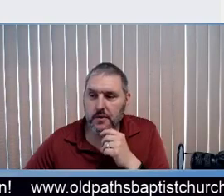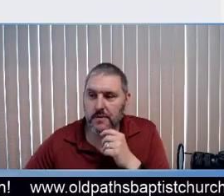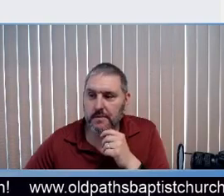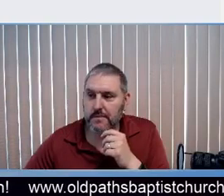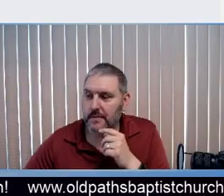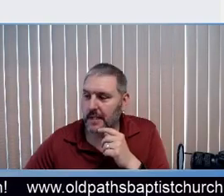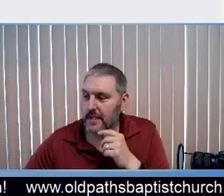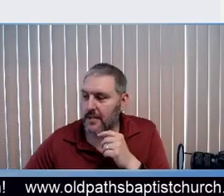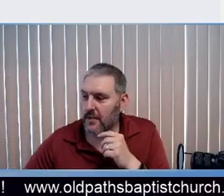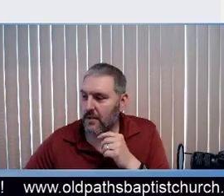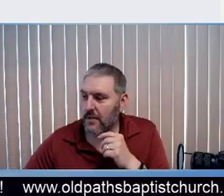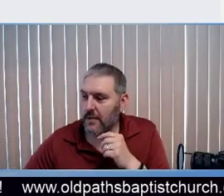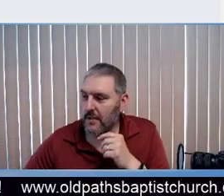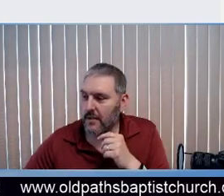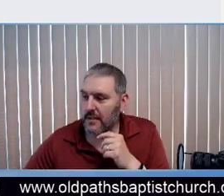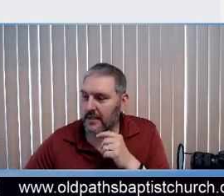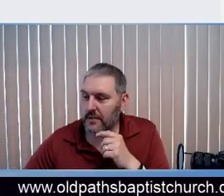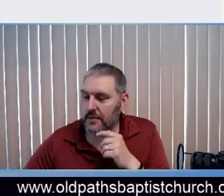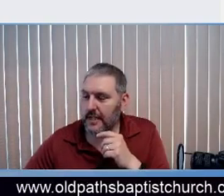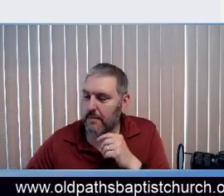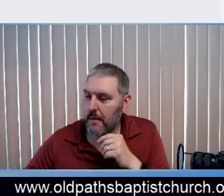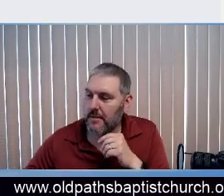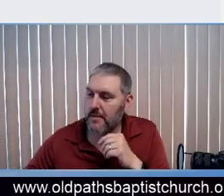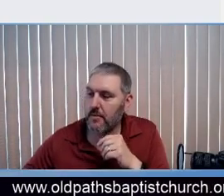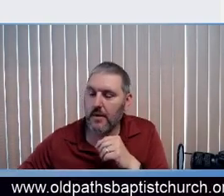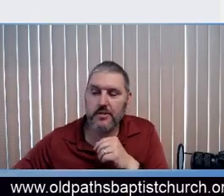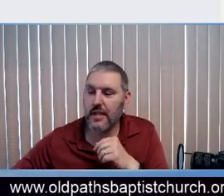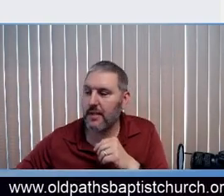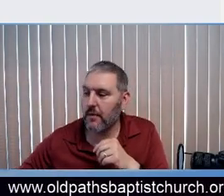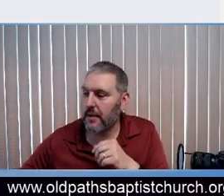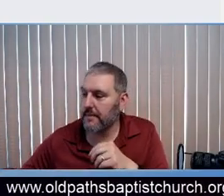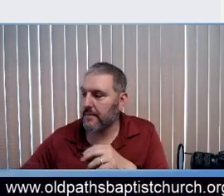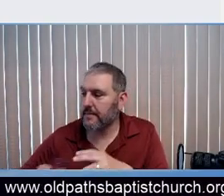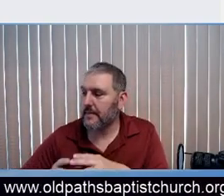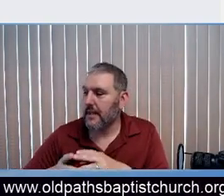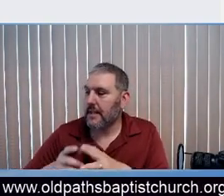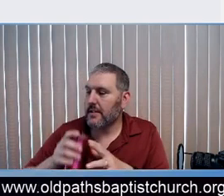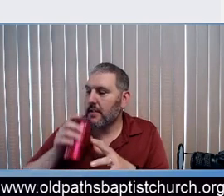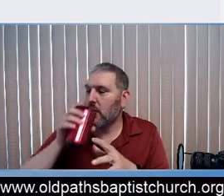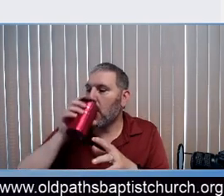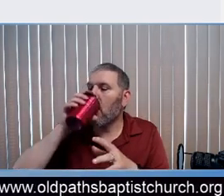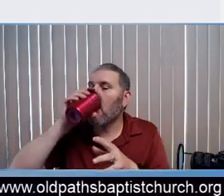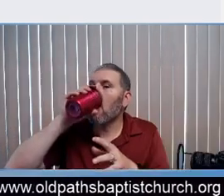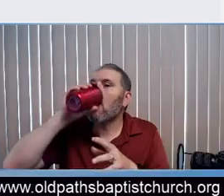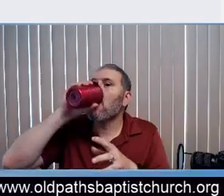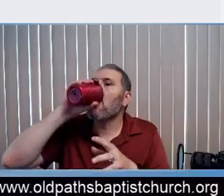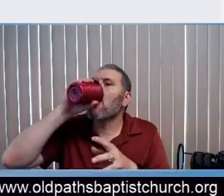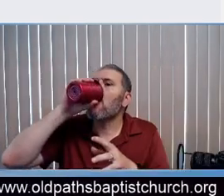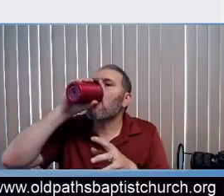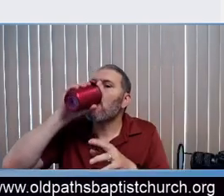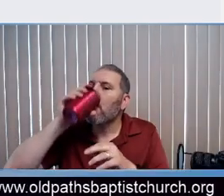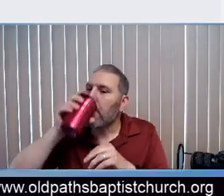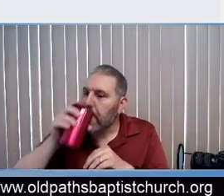the future. So looks like the due date's probably somewhere around January. So